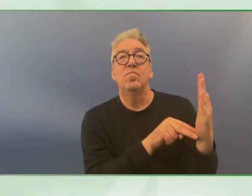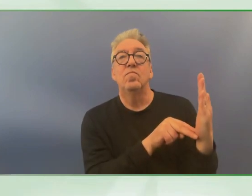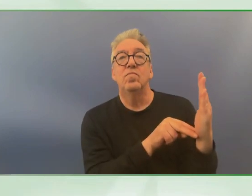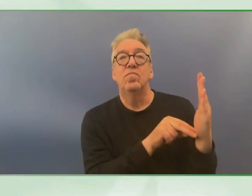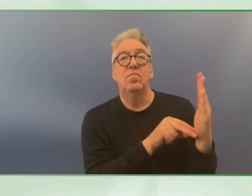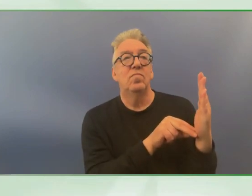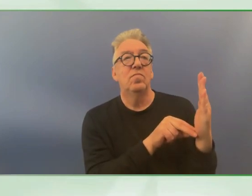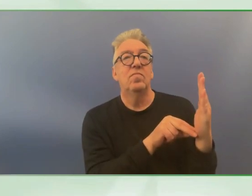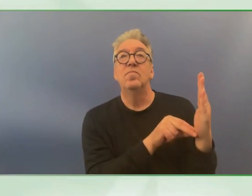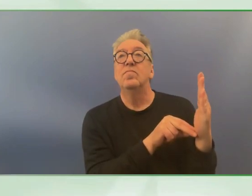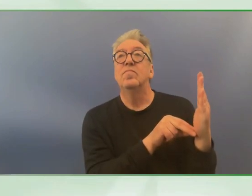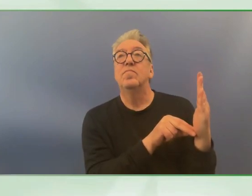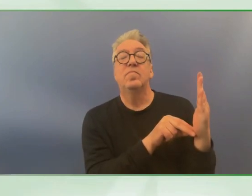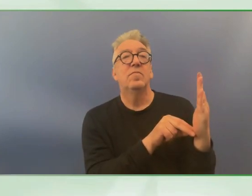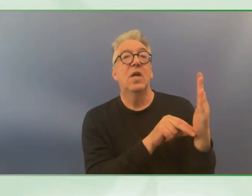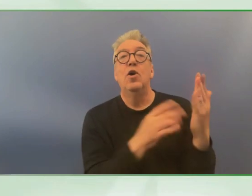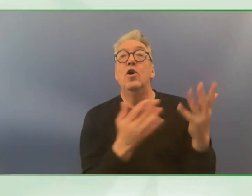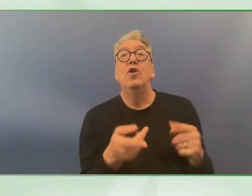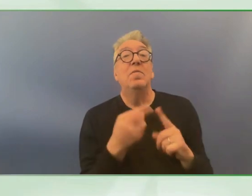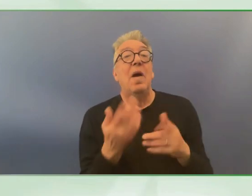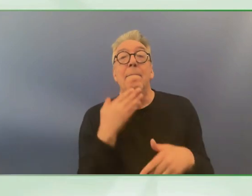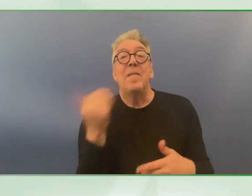by piece, and